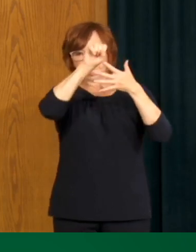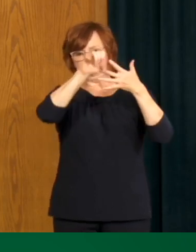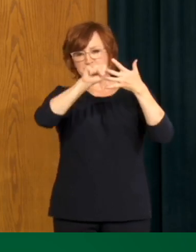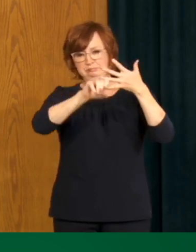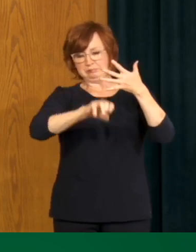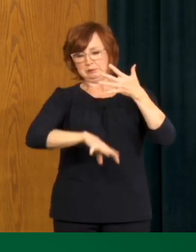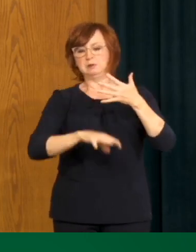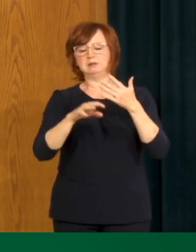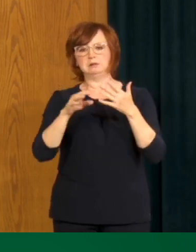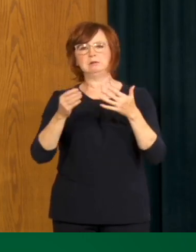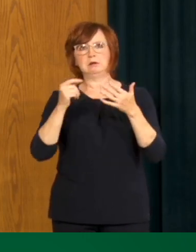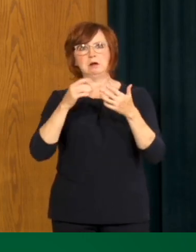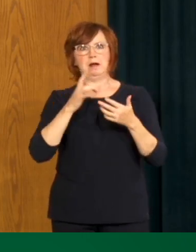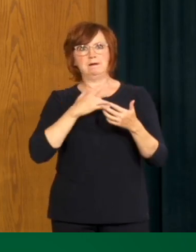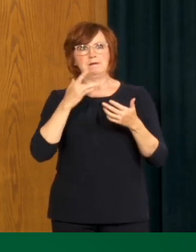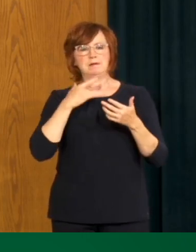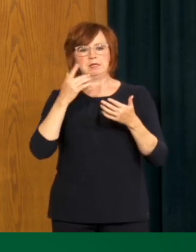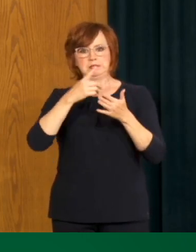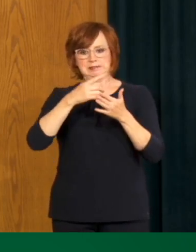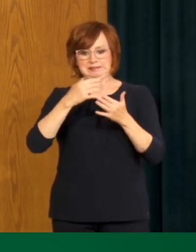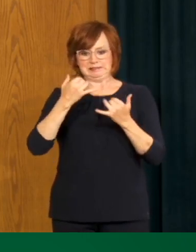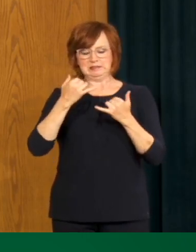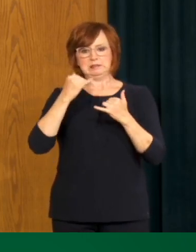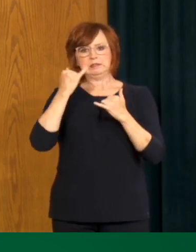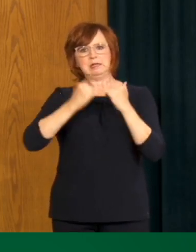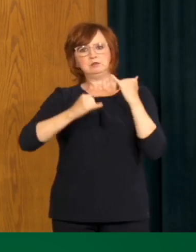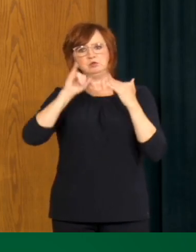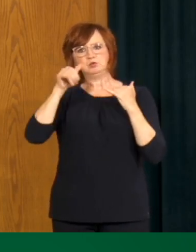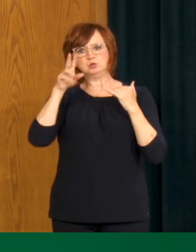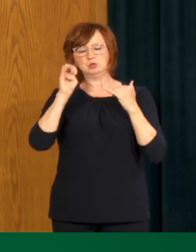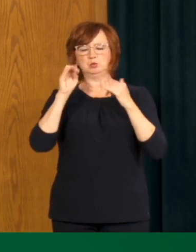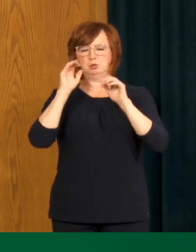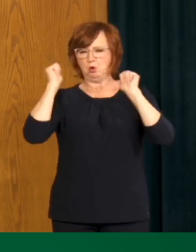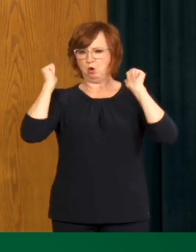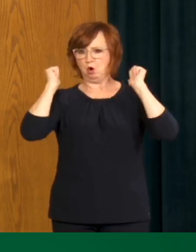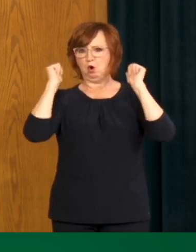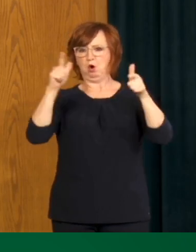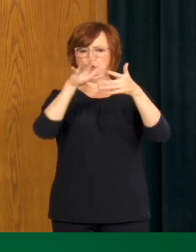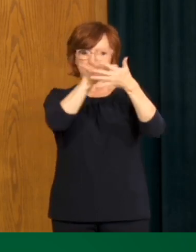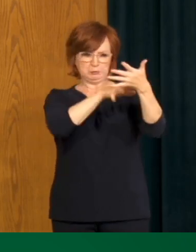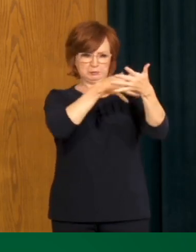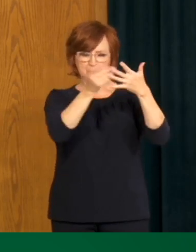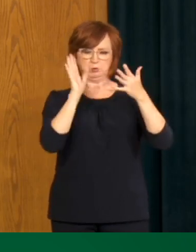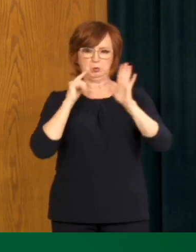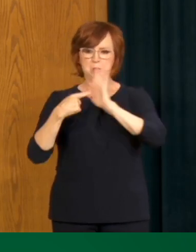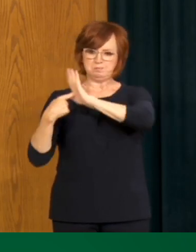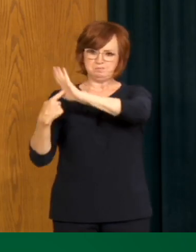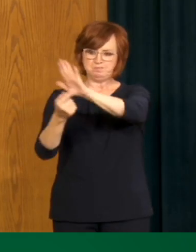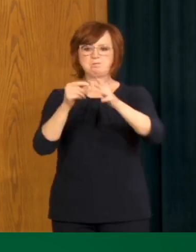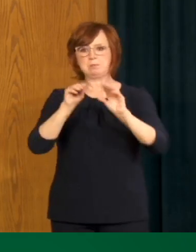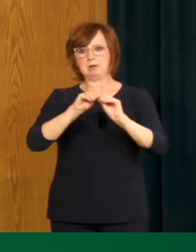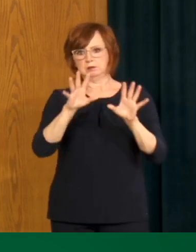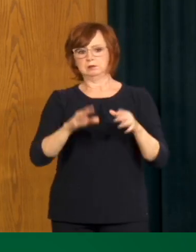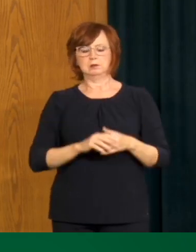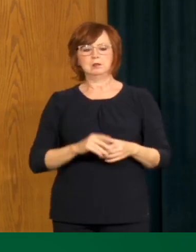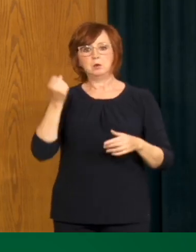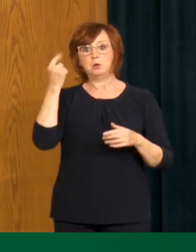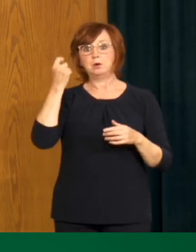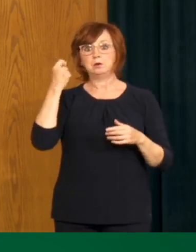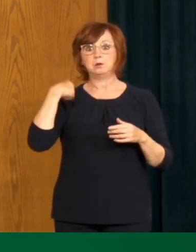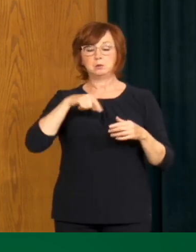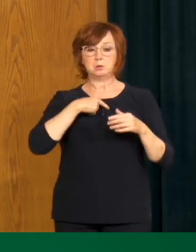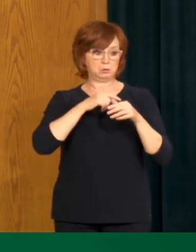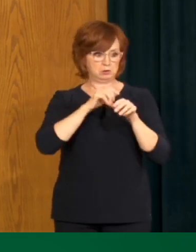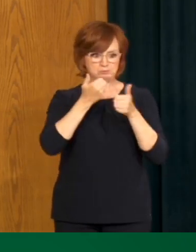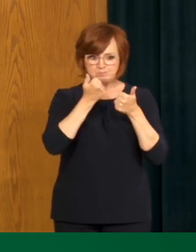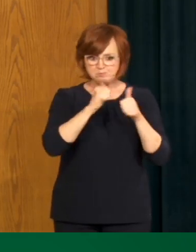of the reopening dates announced by the end of this month. We are working very hard to get everything reopened as quickly as possible,